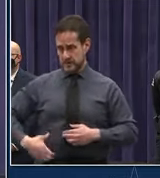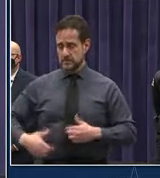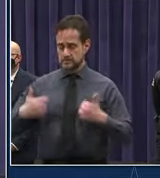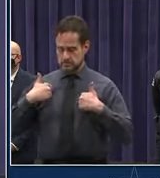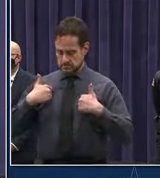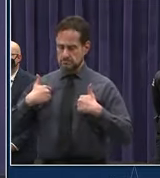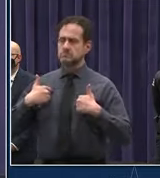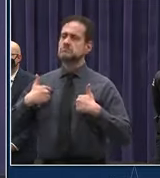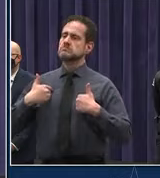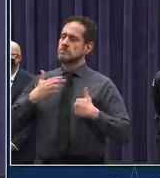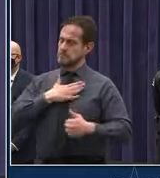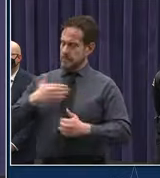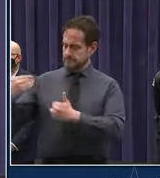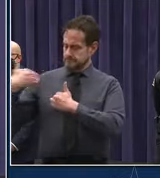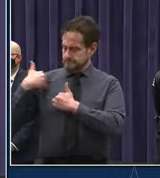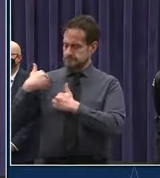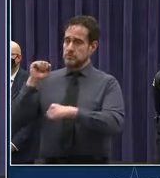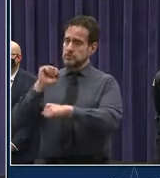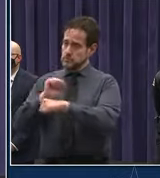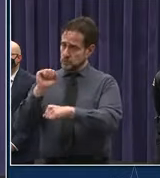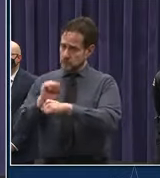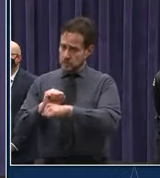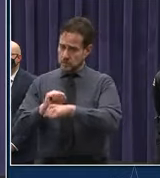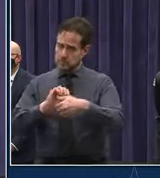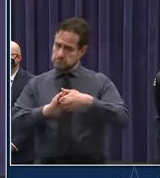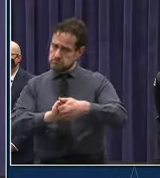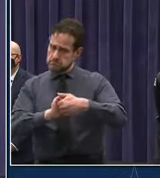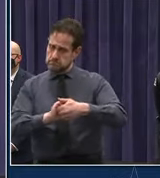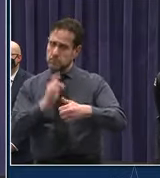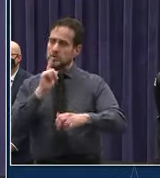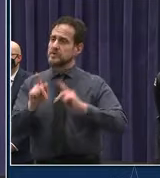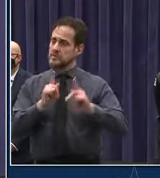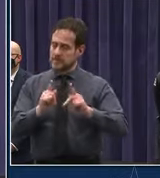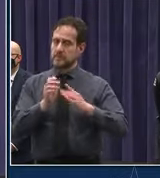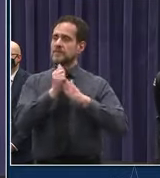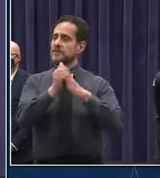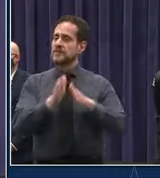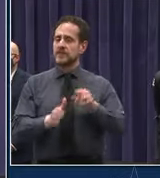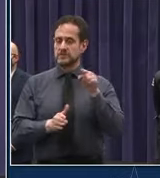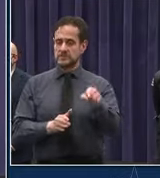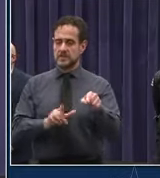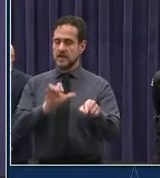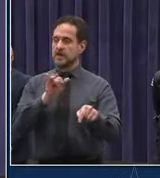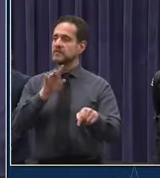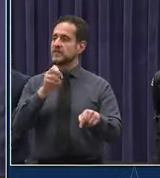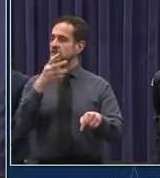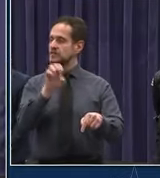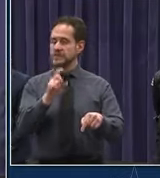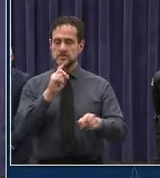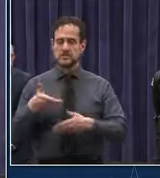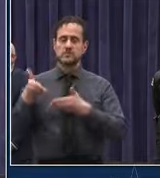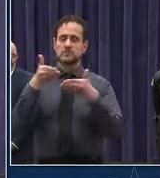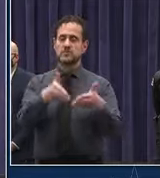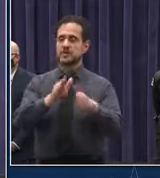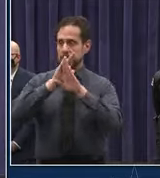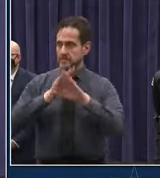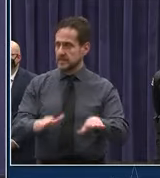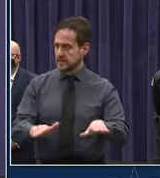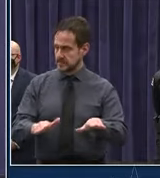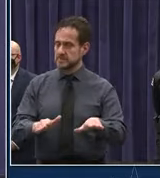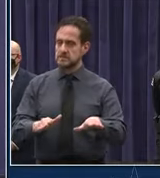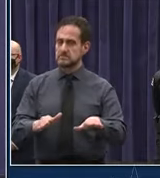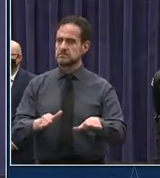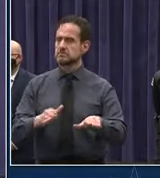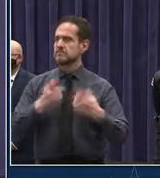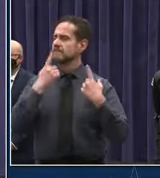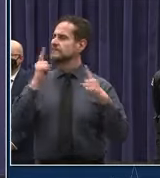that has seen too much heartbreak, far too many children living in the shadows of gun violence, too many elders who are also